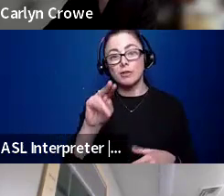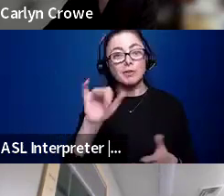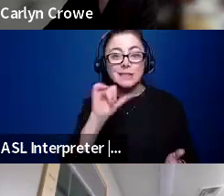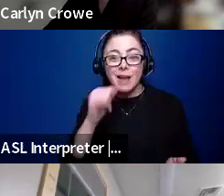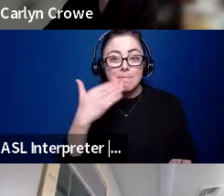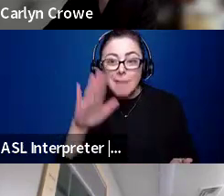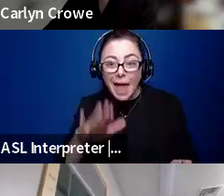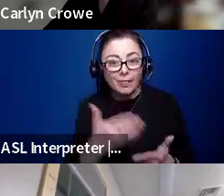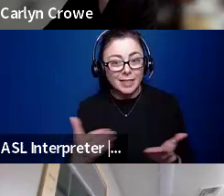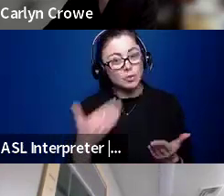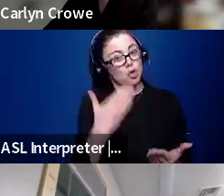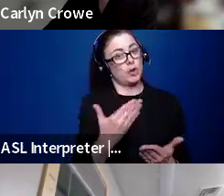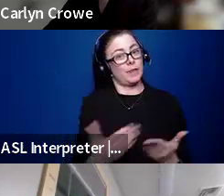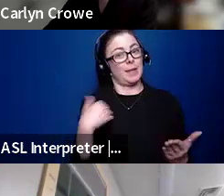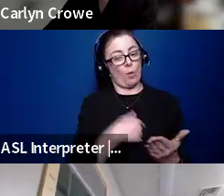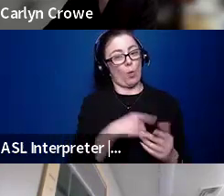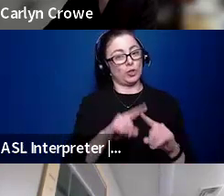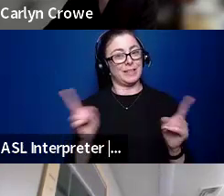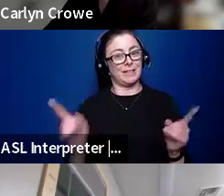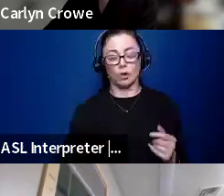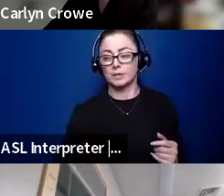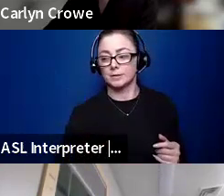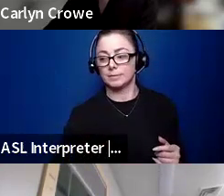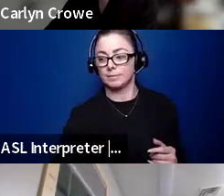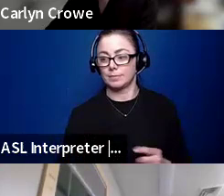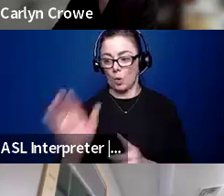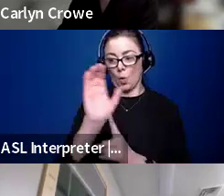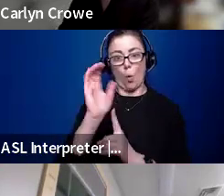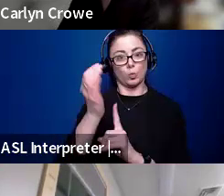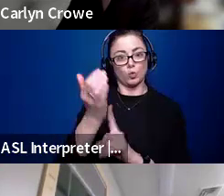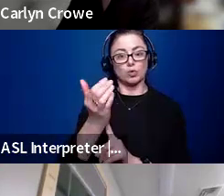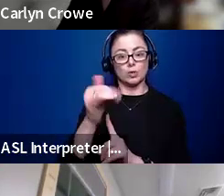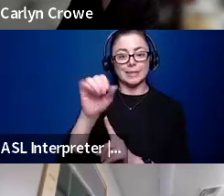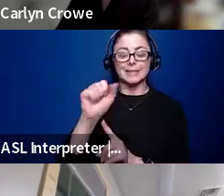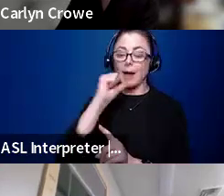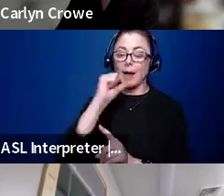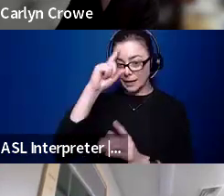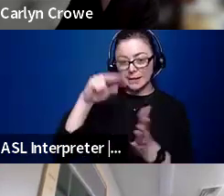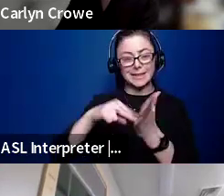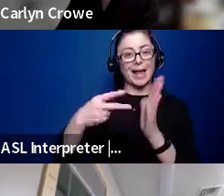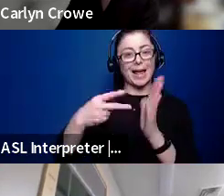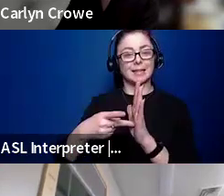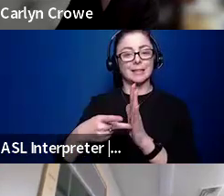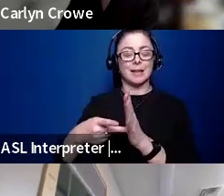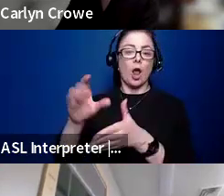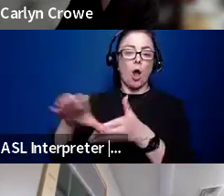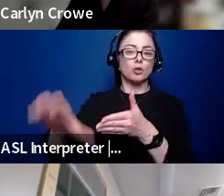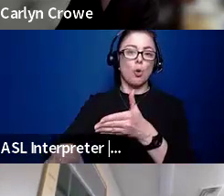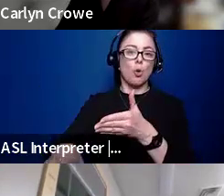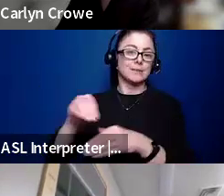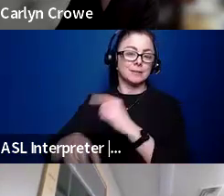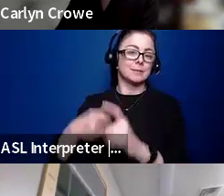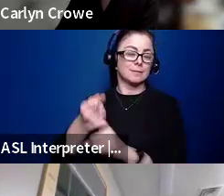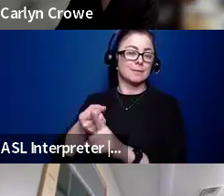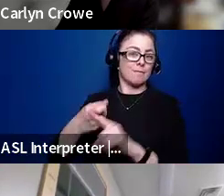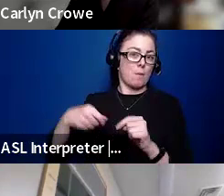different. Culture is an unintended consequence of all this action. There are people's lives being impacted by this,